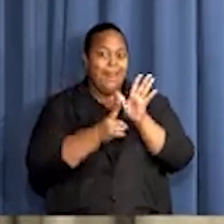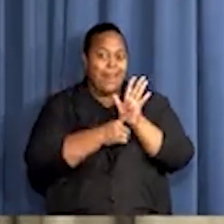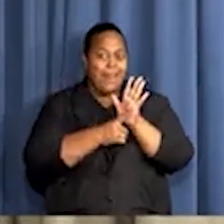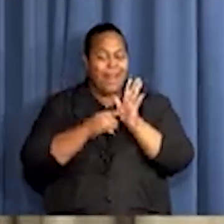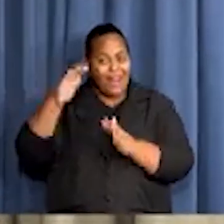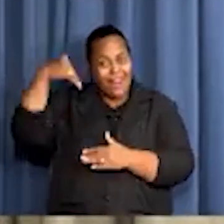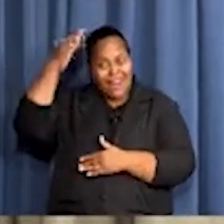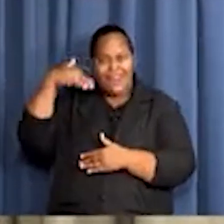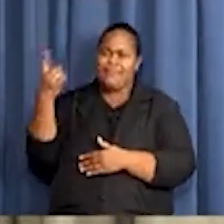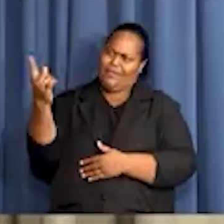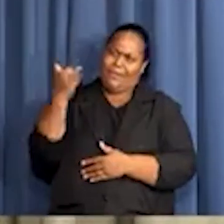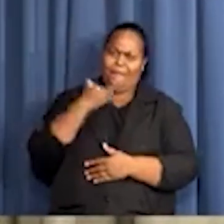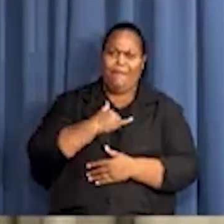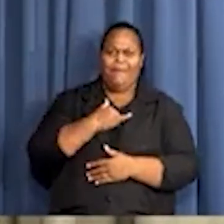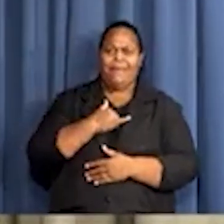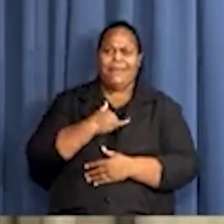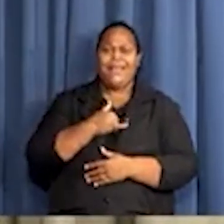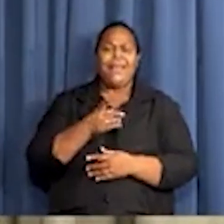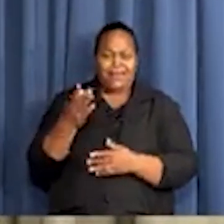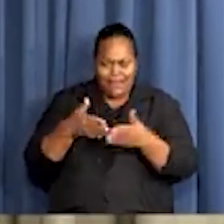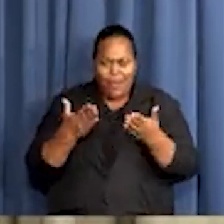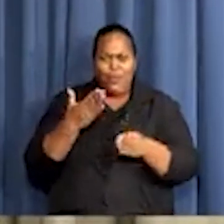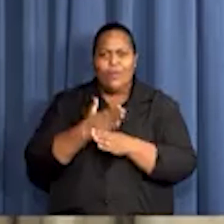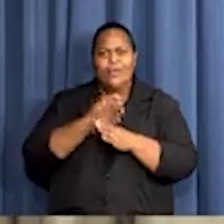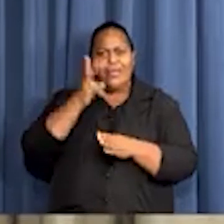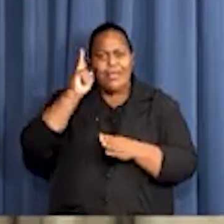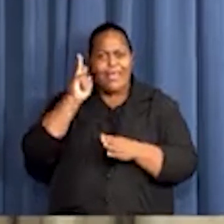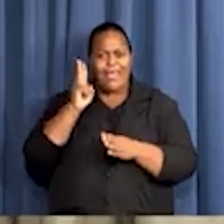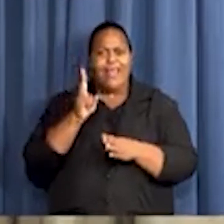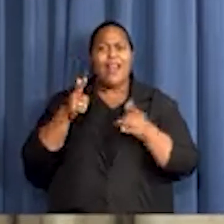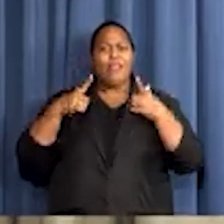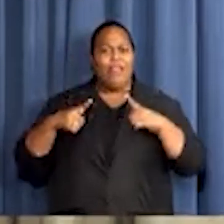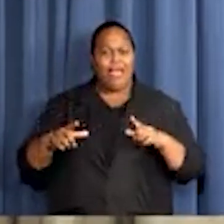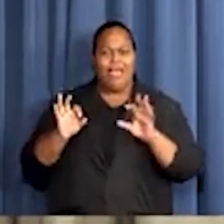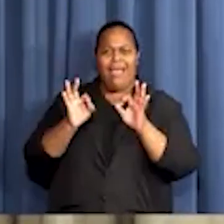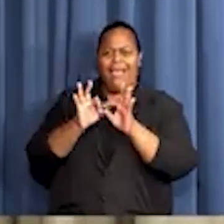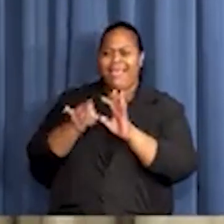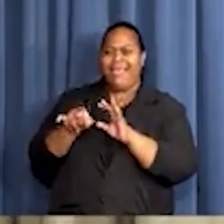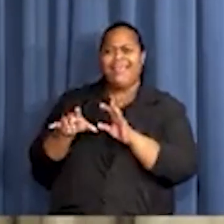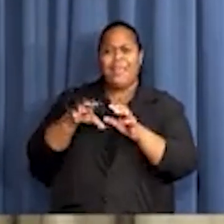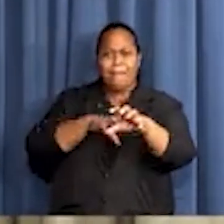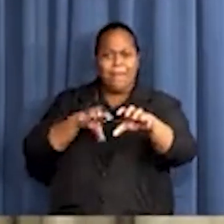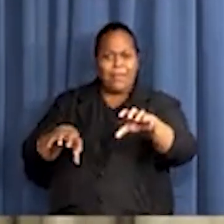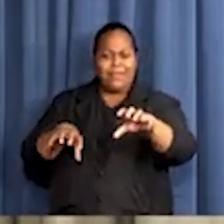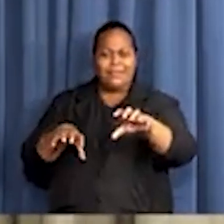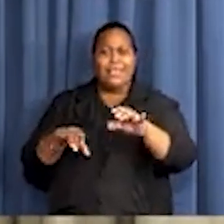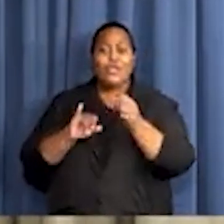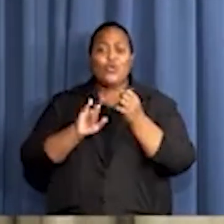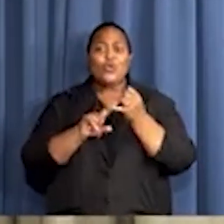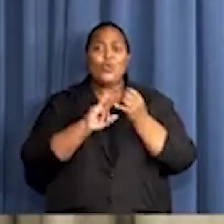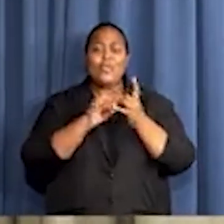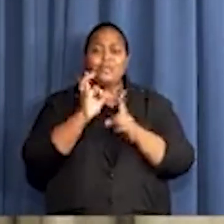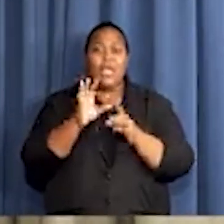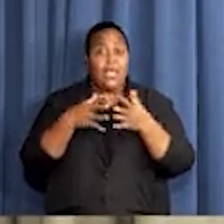duties at the Laucala Bay campus. The coalition made a commitment to write off debts related to